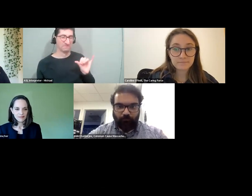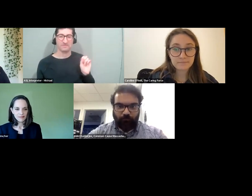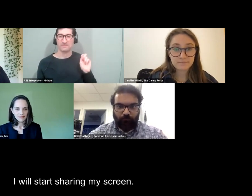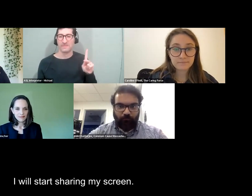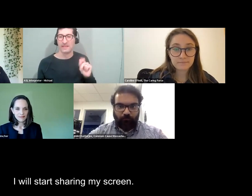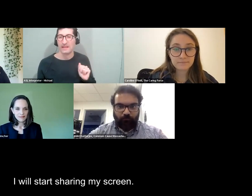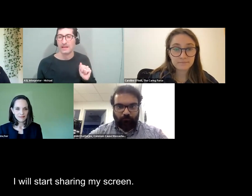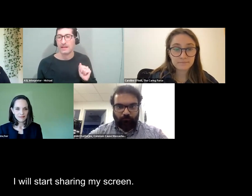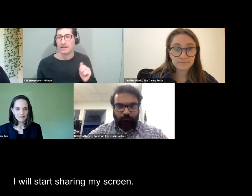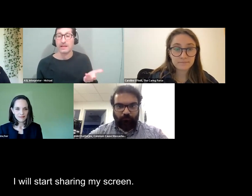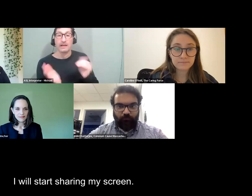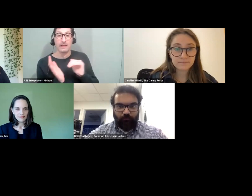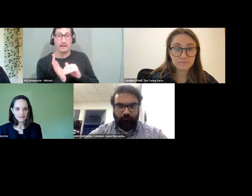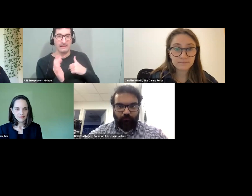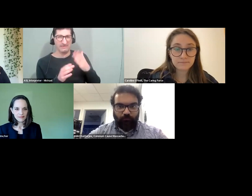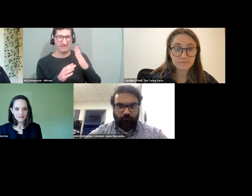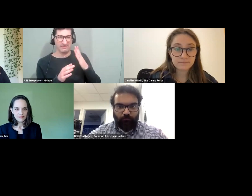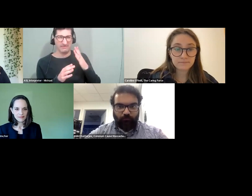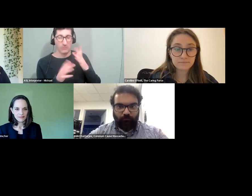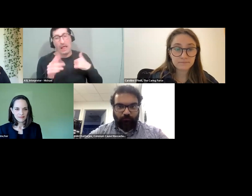So I will start sharing my screen.